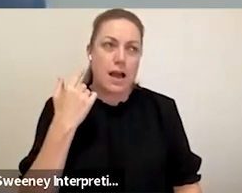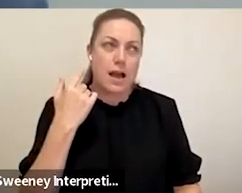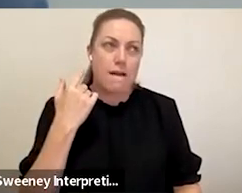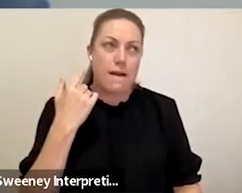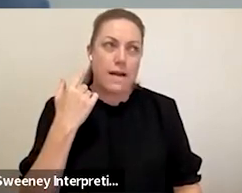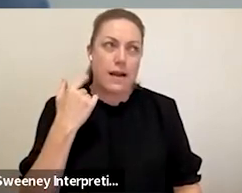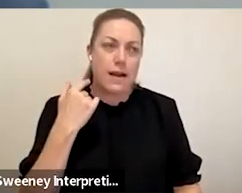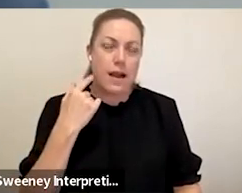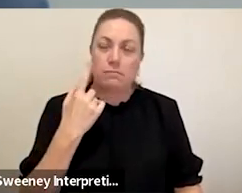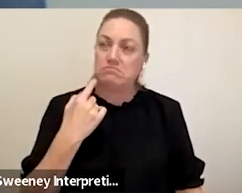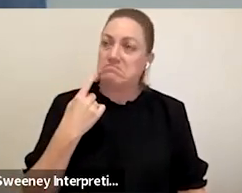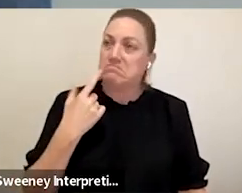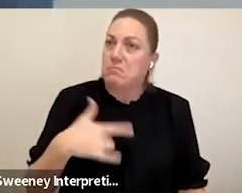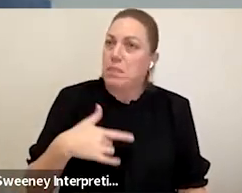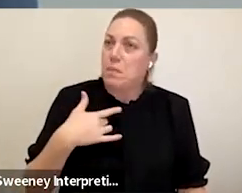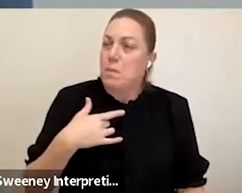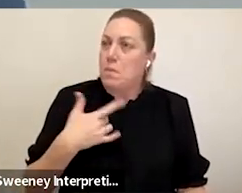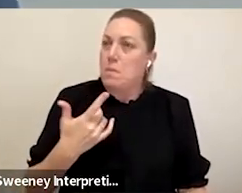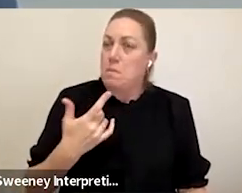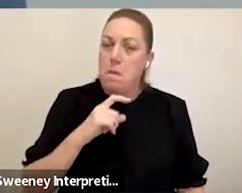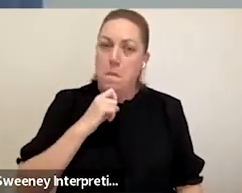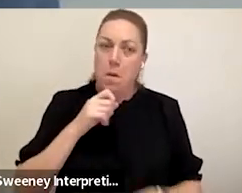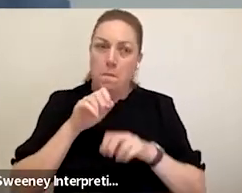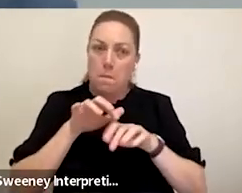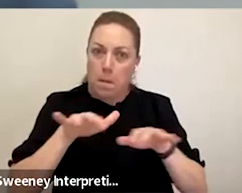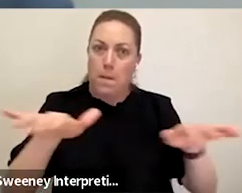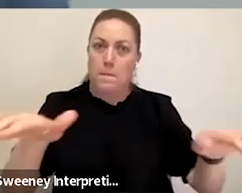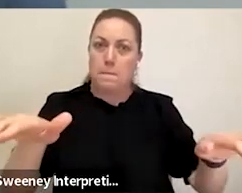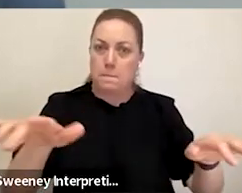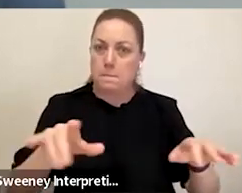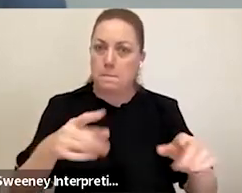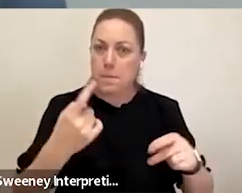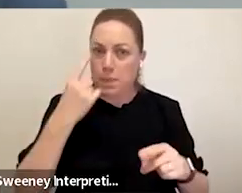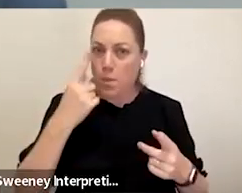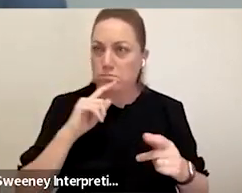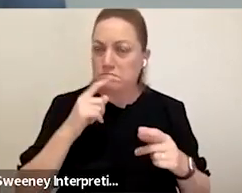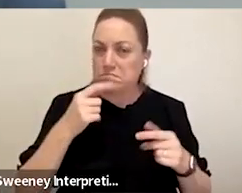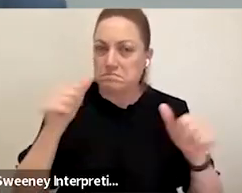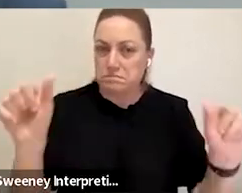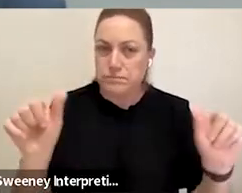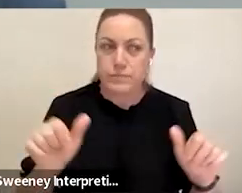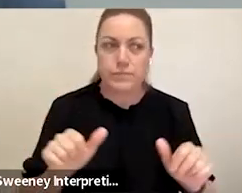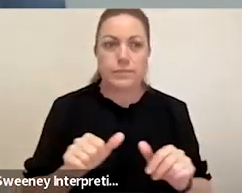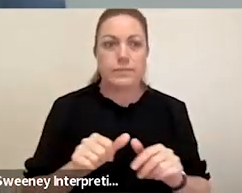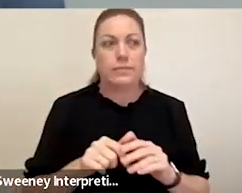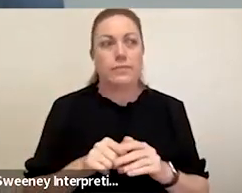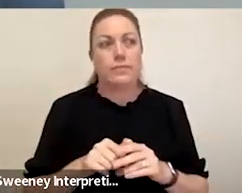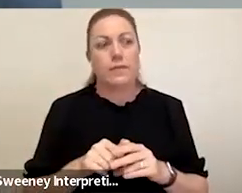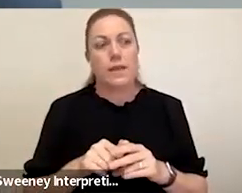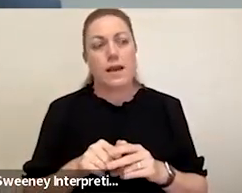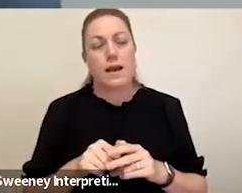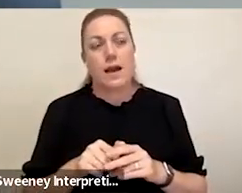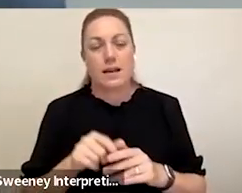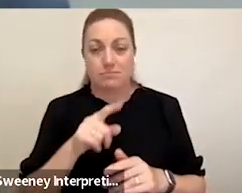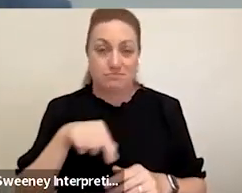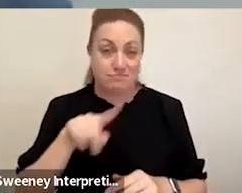had an impression that it was going to really, really take off. And I think everyone here is probably